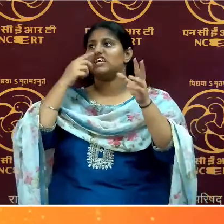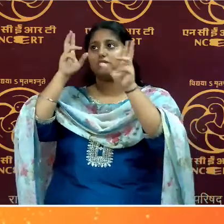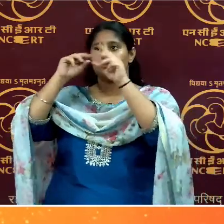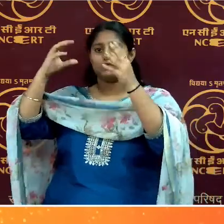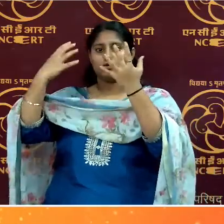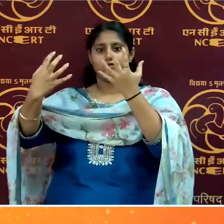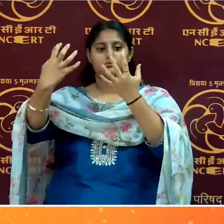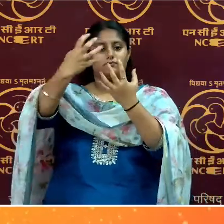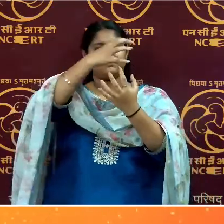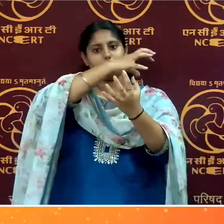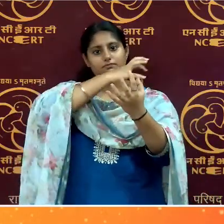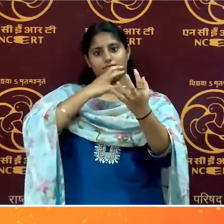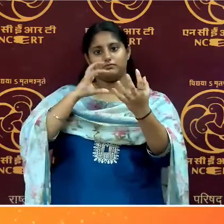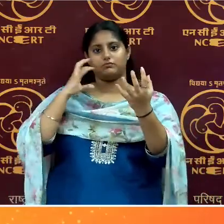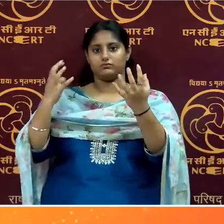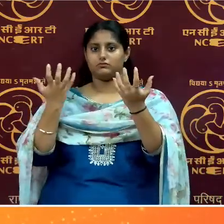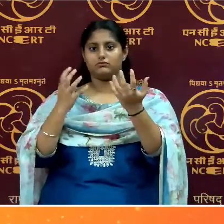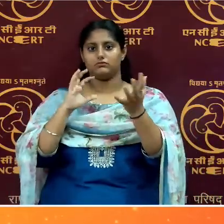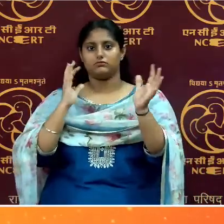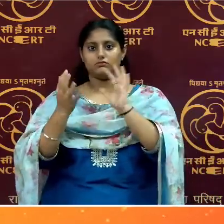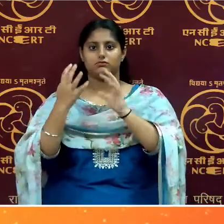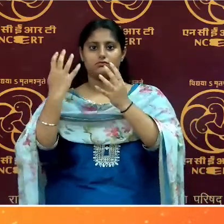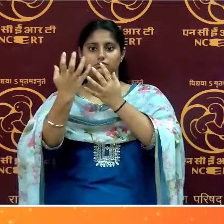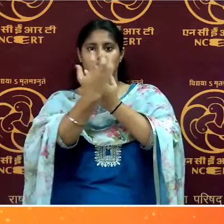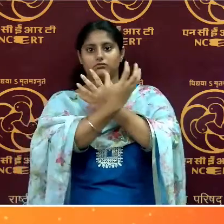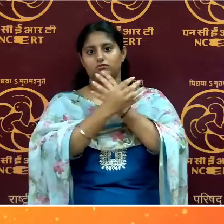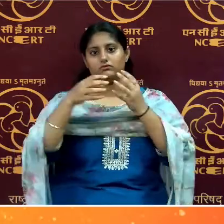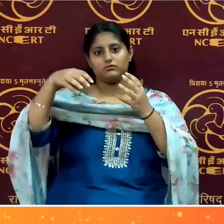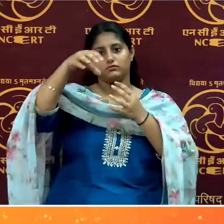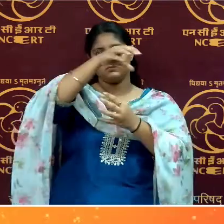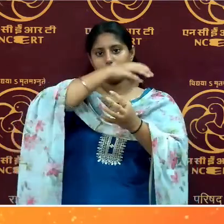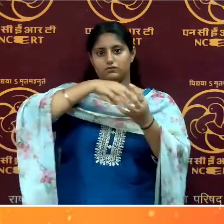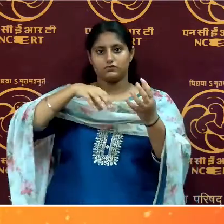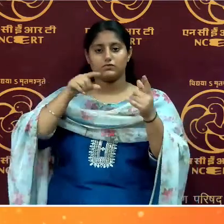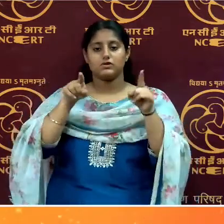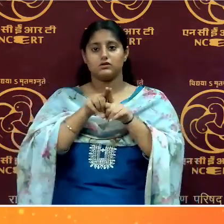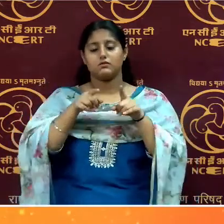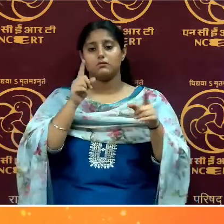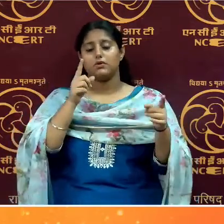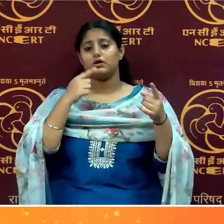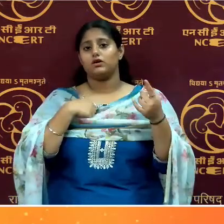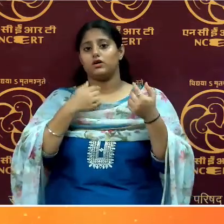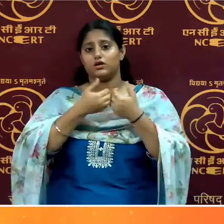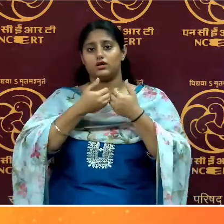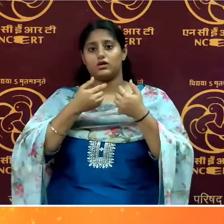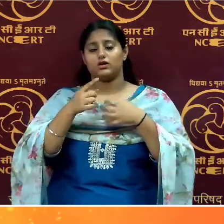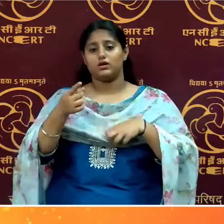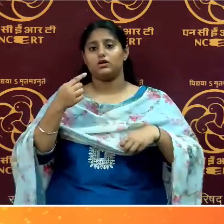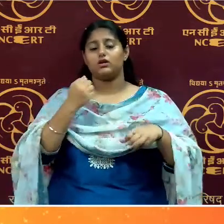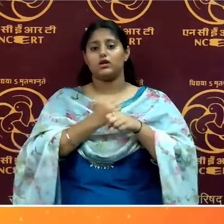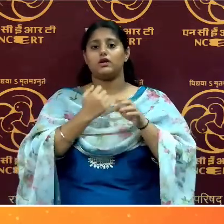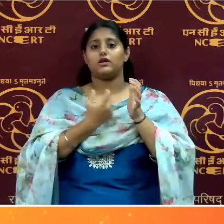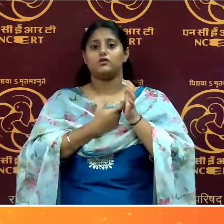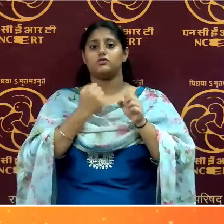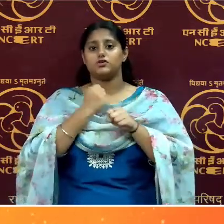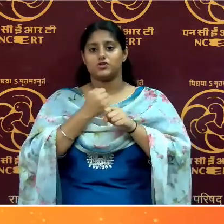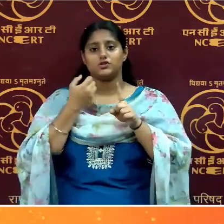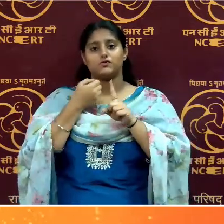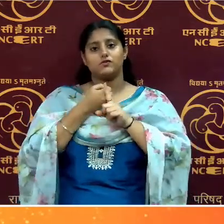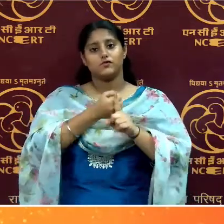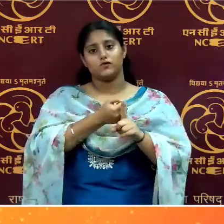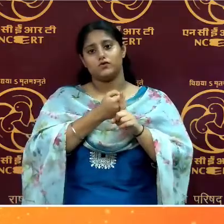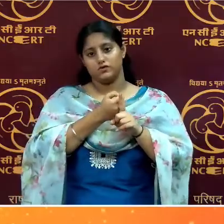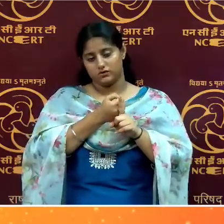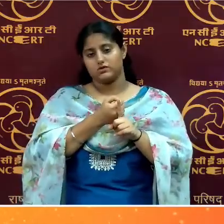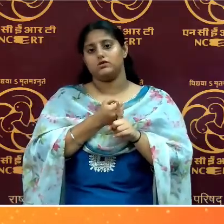both objects are pulling each other, but due to the differences in the intensities of G Yes. forces or gravitational